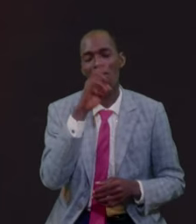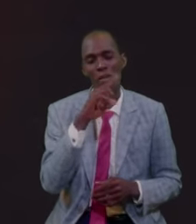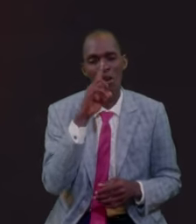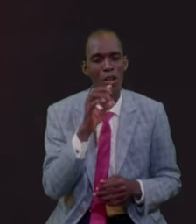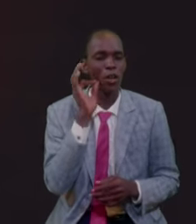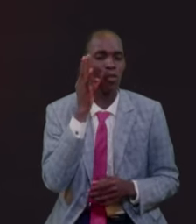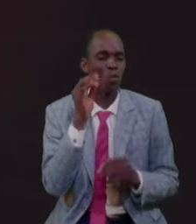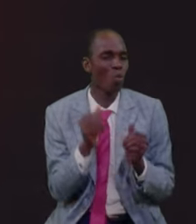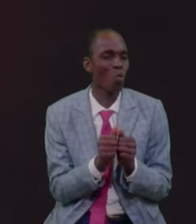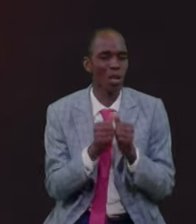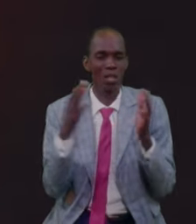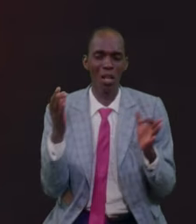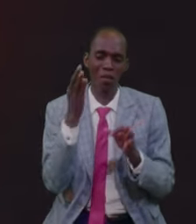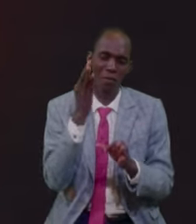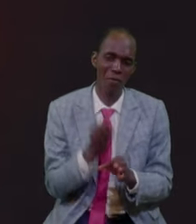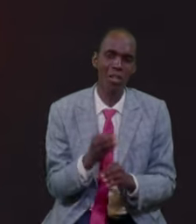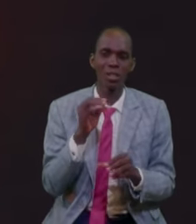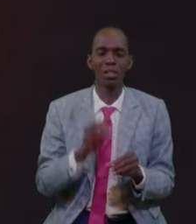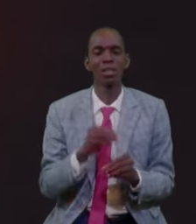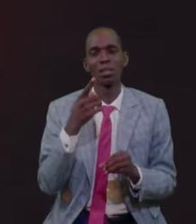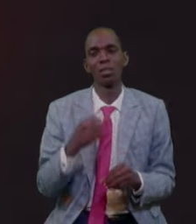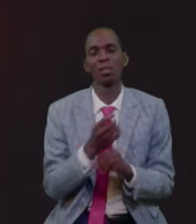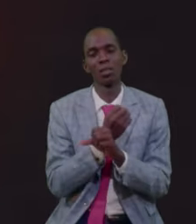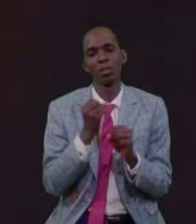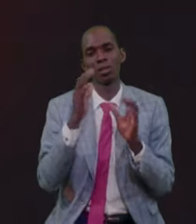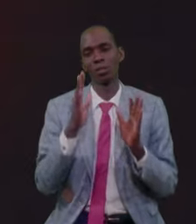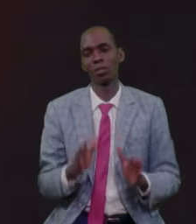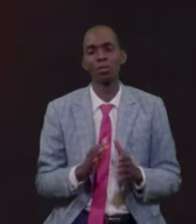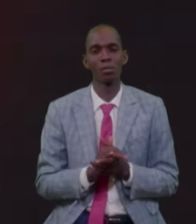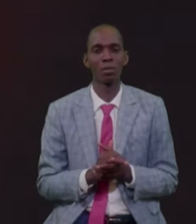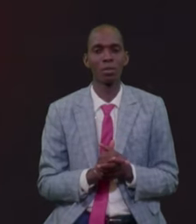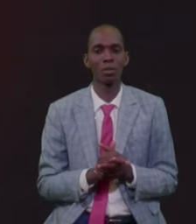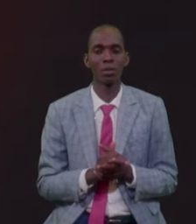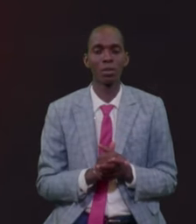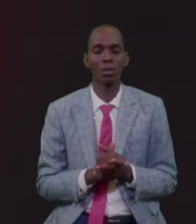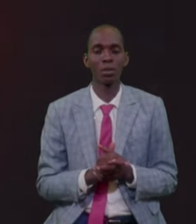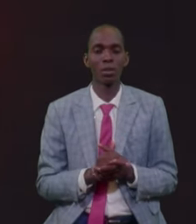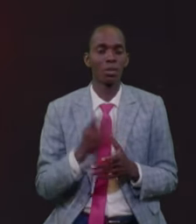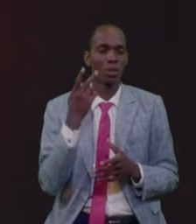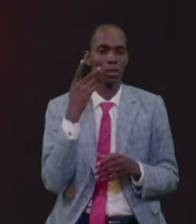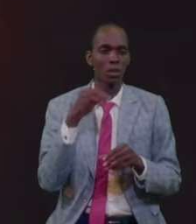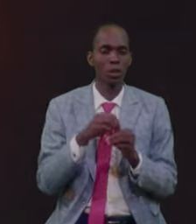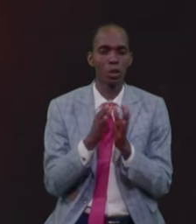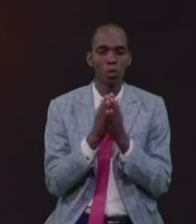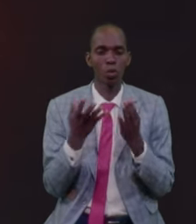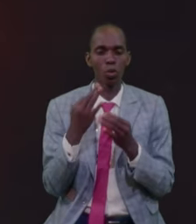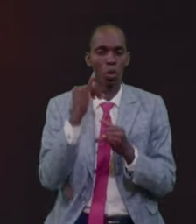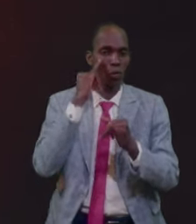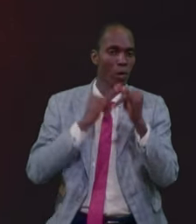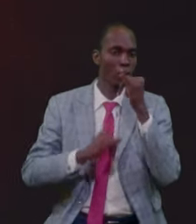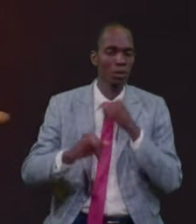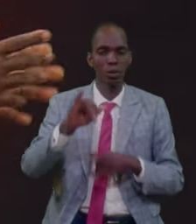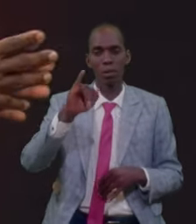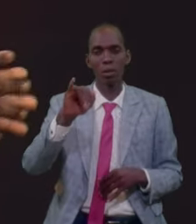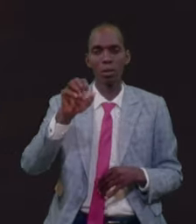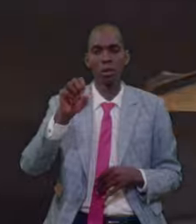without faith in the Savior. And we're looking at Isaiah chapter